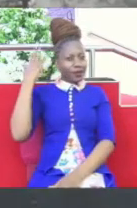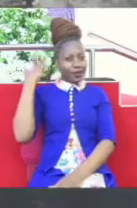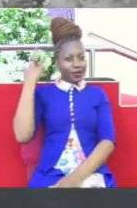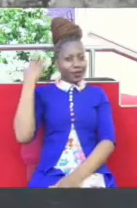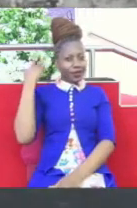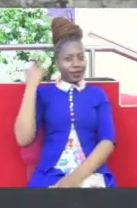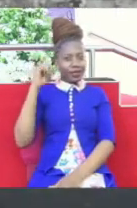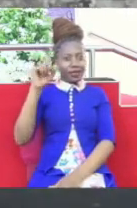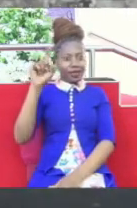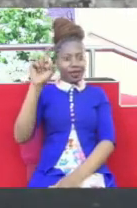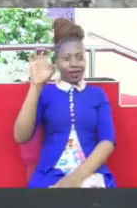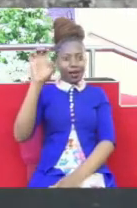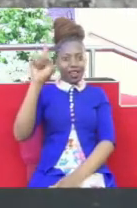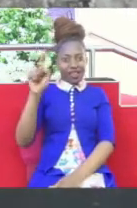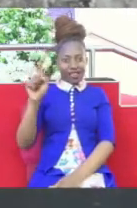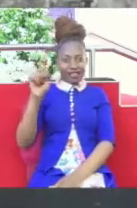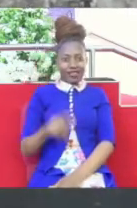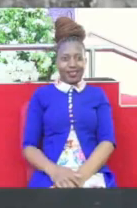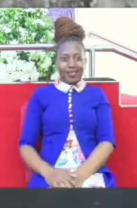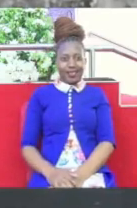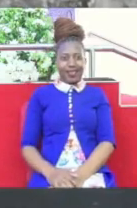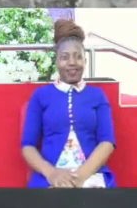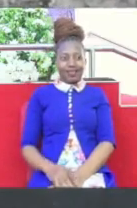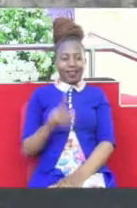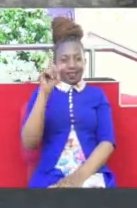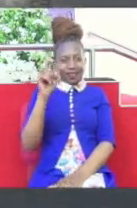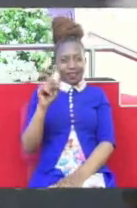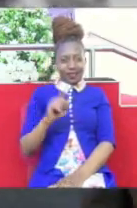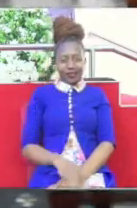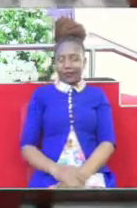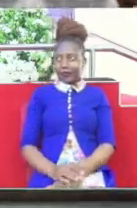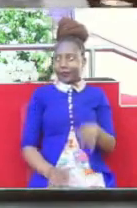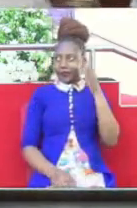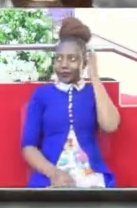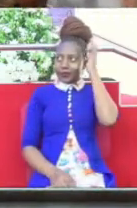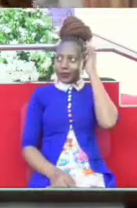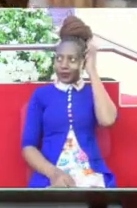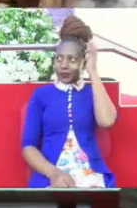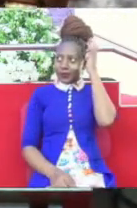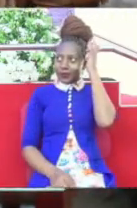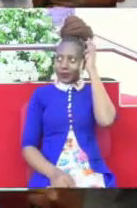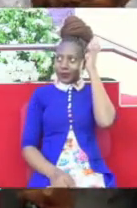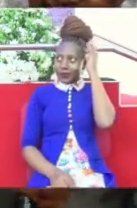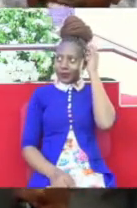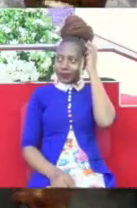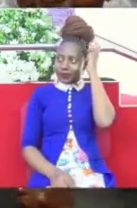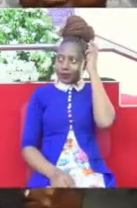Did he get that right? Yes. Just help me out here. Oh, he did. Okay. Some of the stuff I'm telling you is hard to